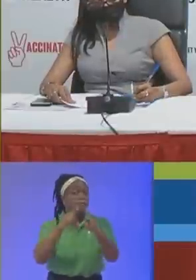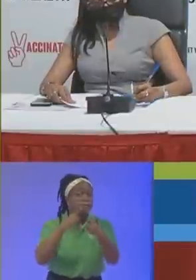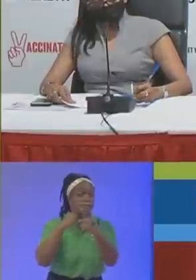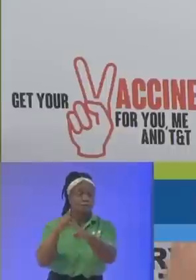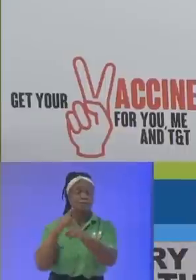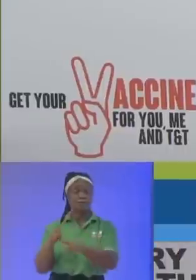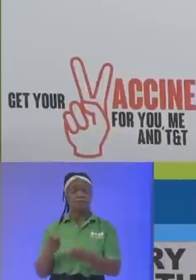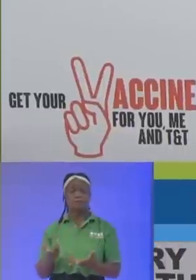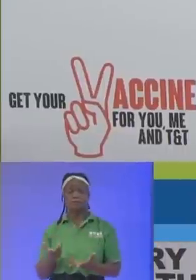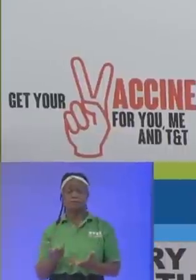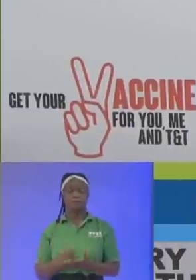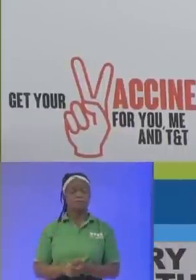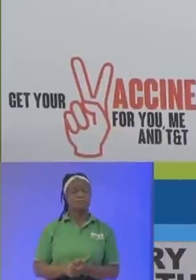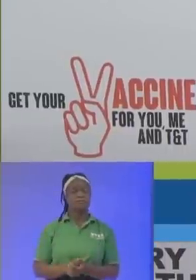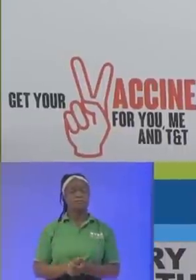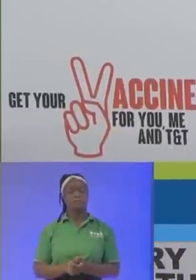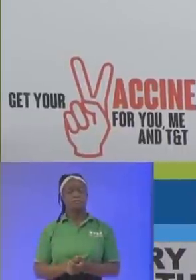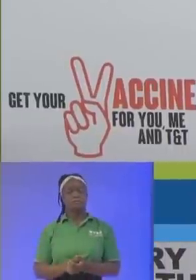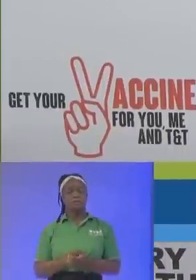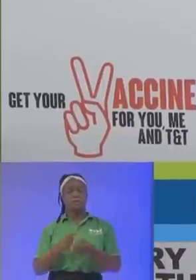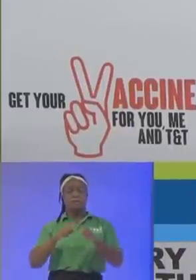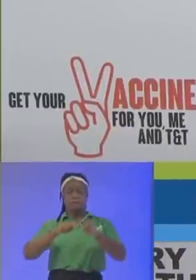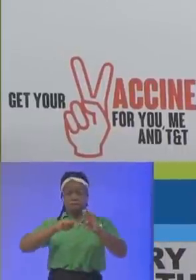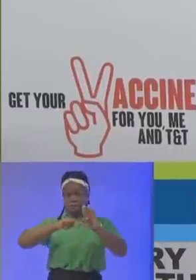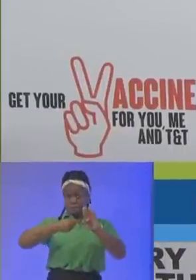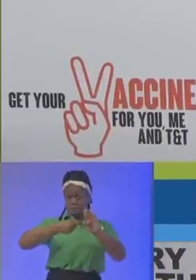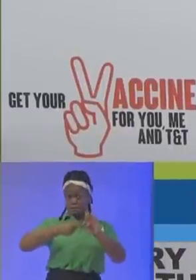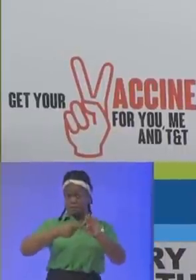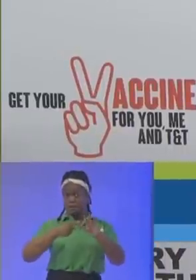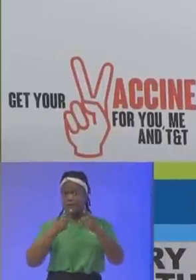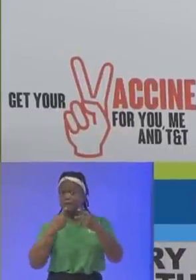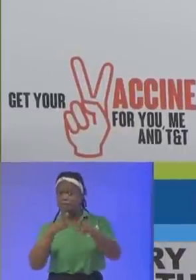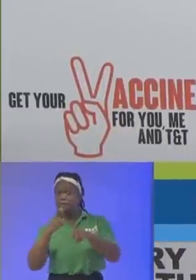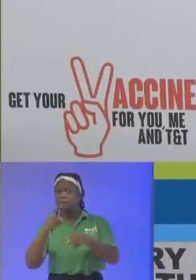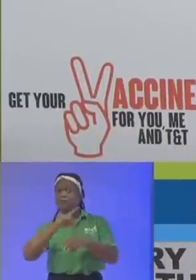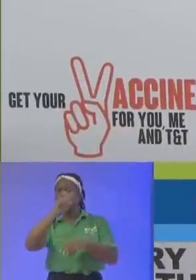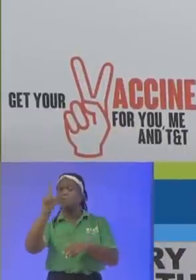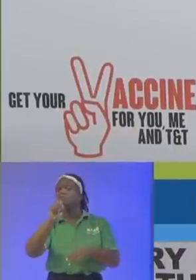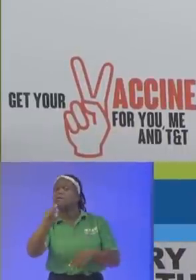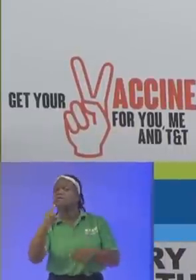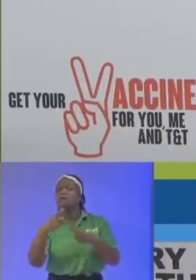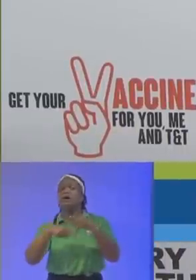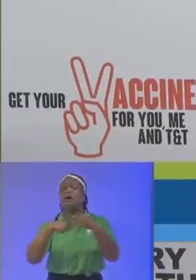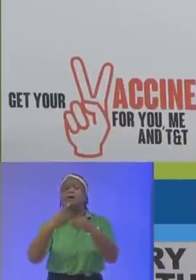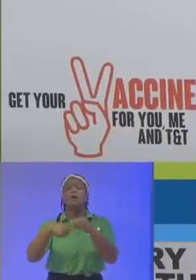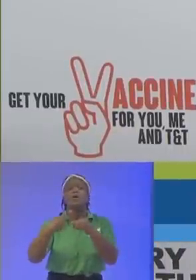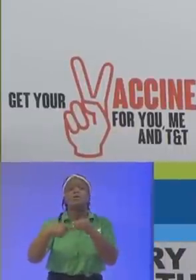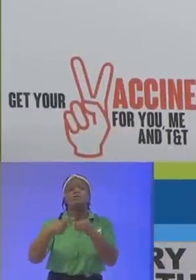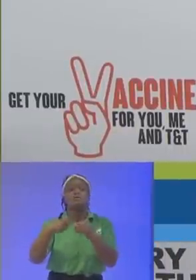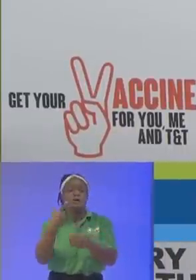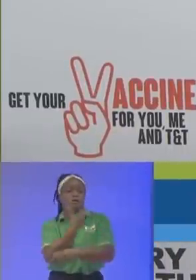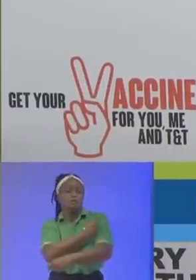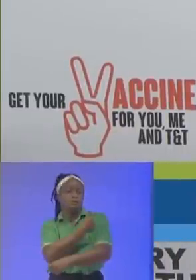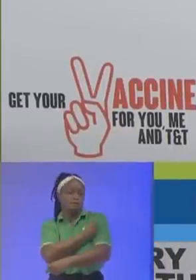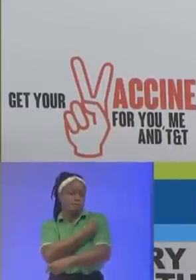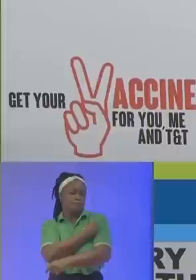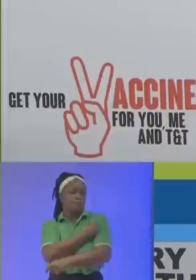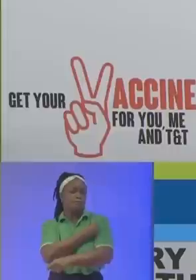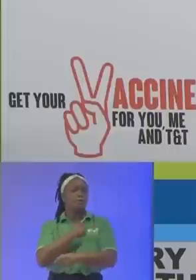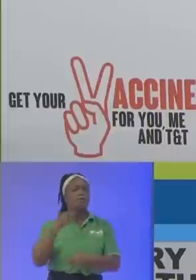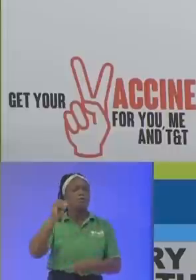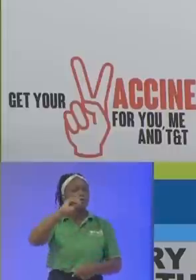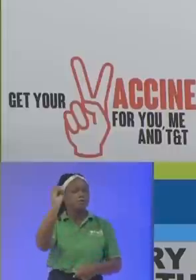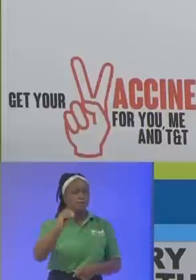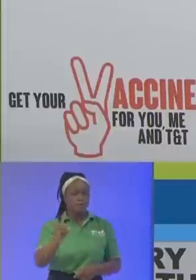So I'll start regarding the response to your question pertaining the vaccination rates in our